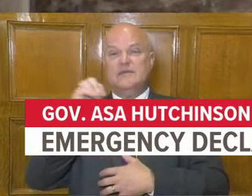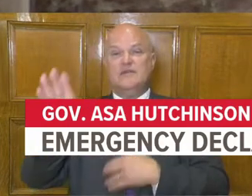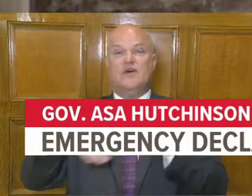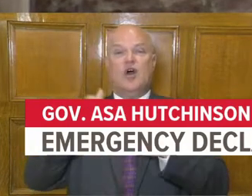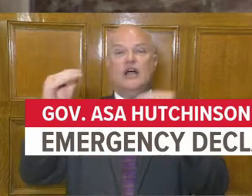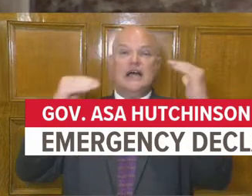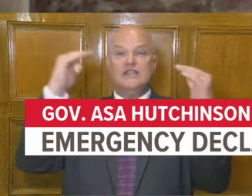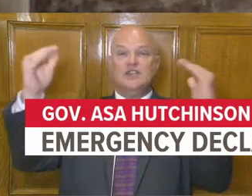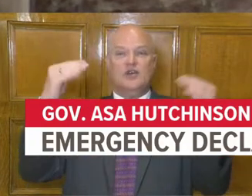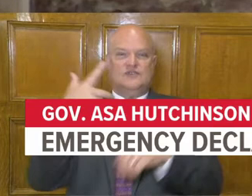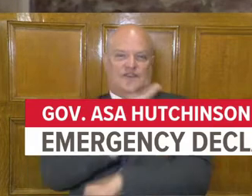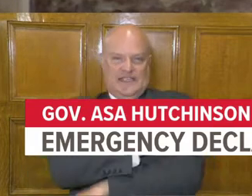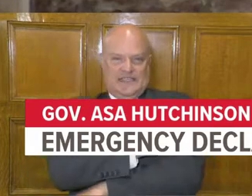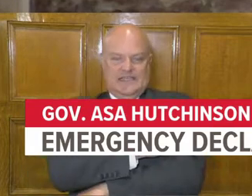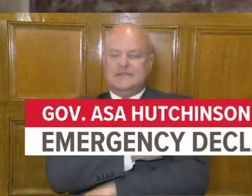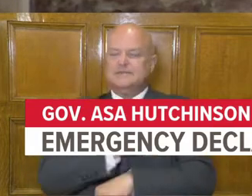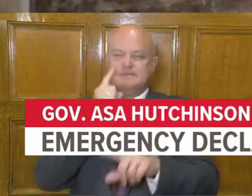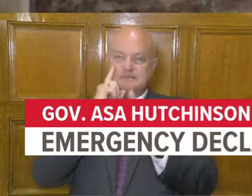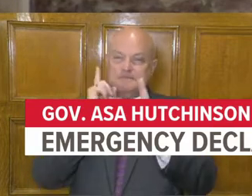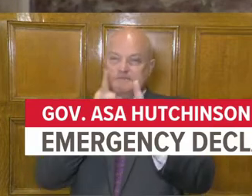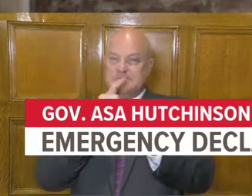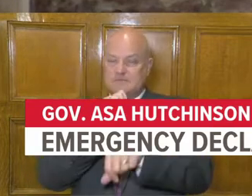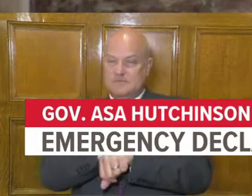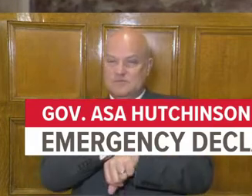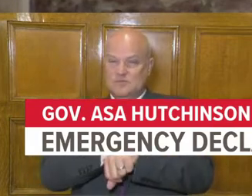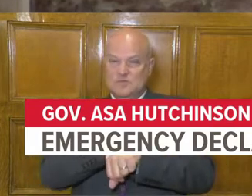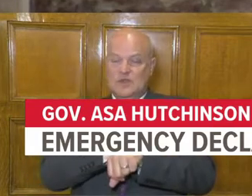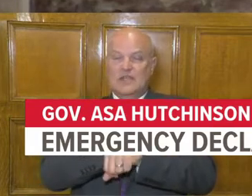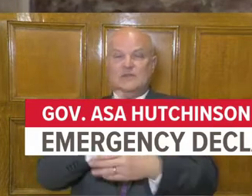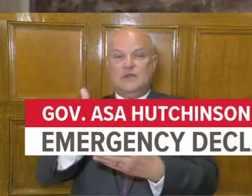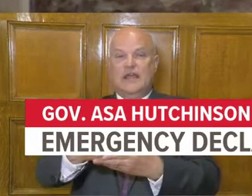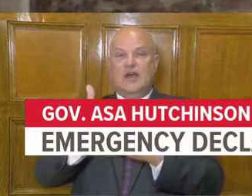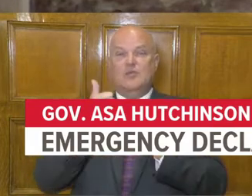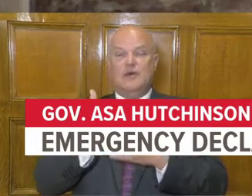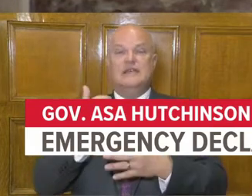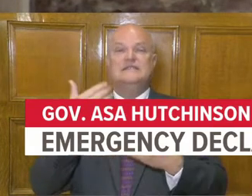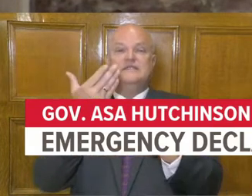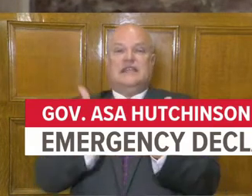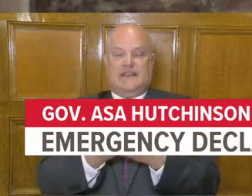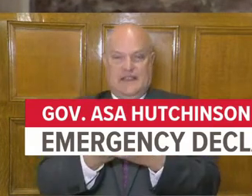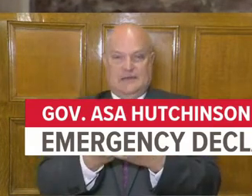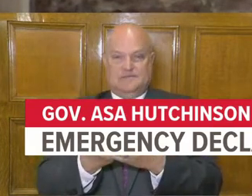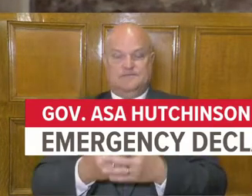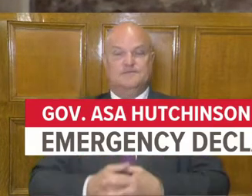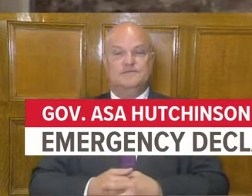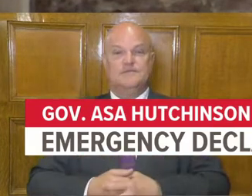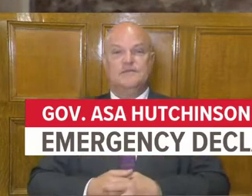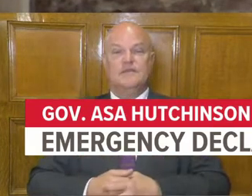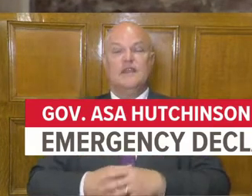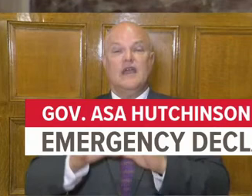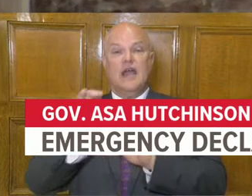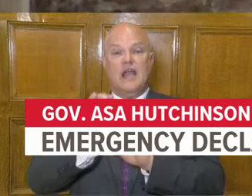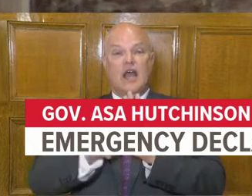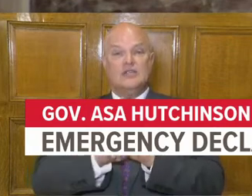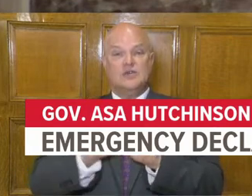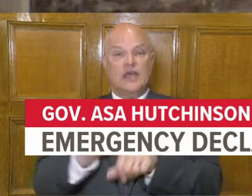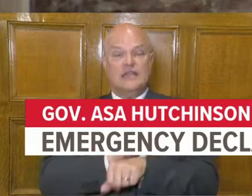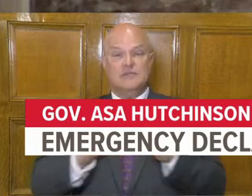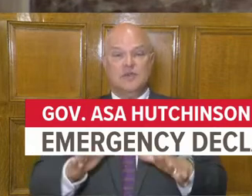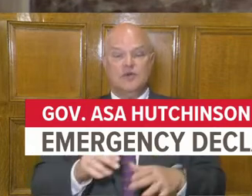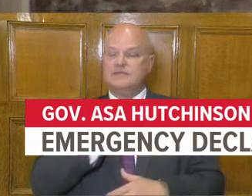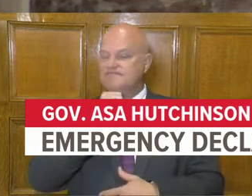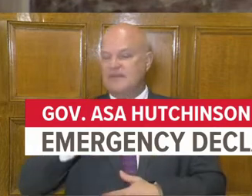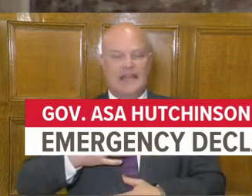vaccinated. And so we're working on those goals, and this will help us to get there. Contract employees are not